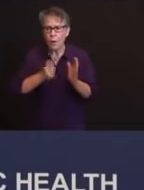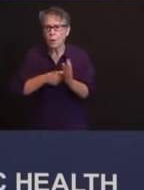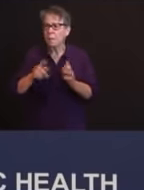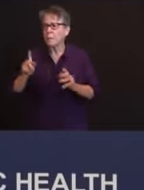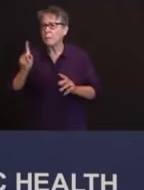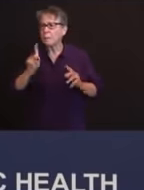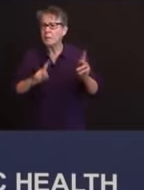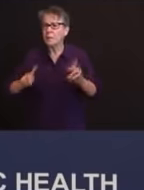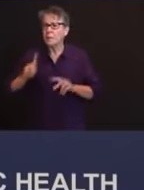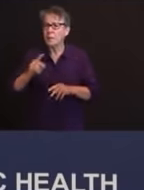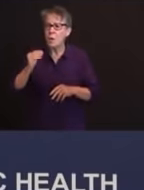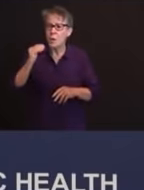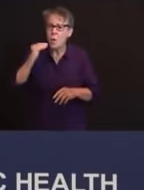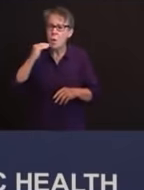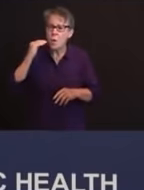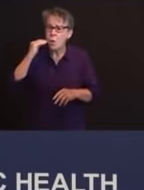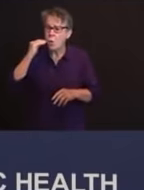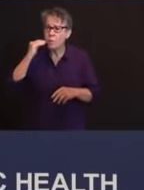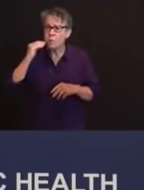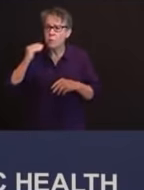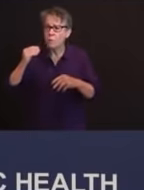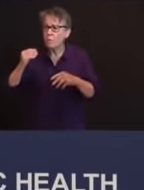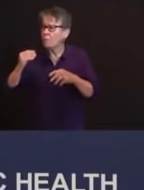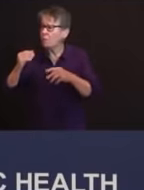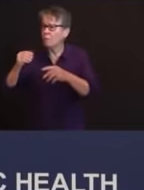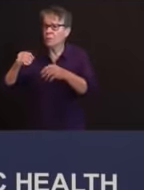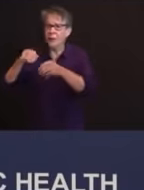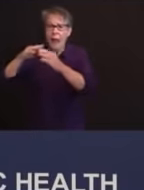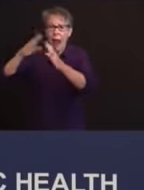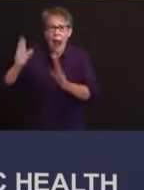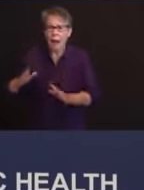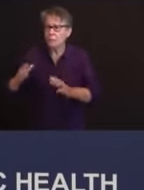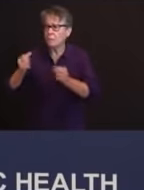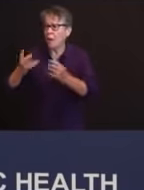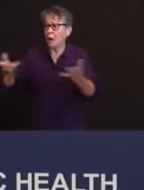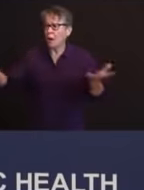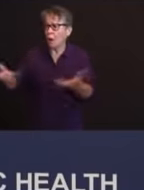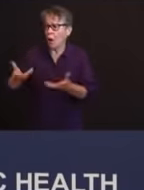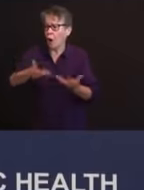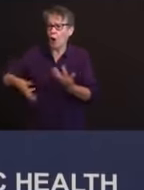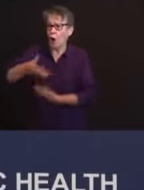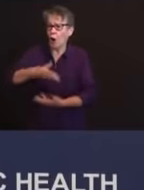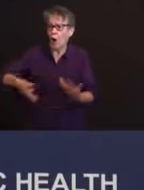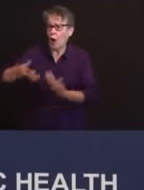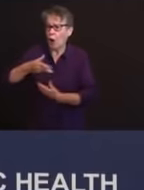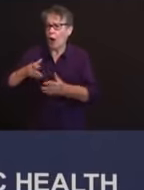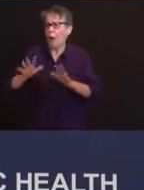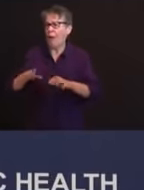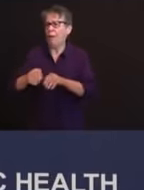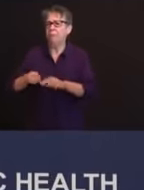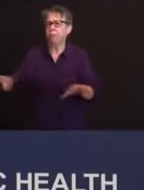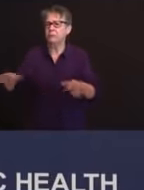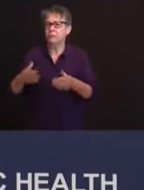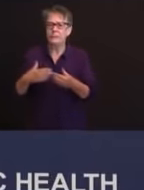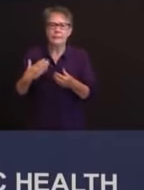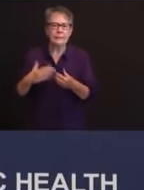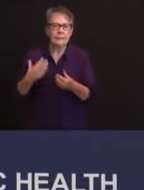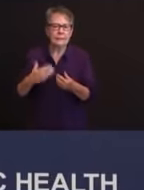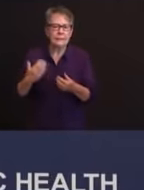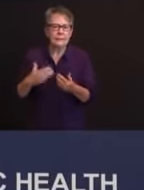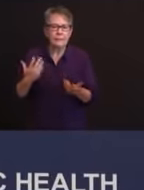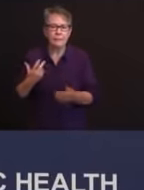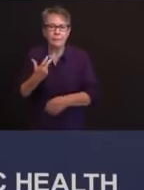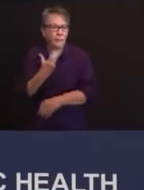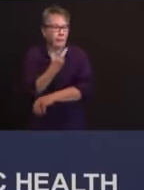When is a realistic, forget about when a vaccine is given a green light, when's a realistic time frame when it's